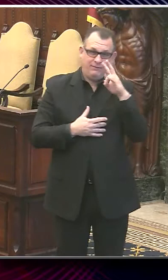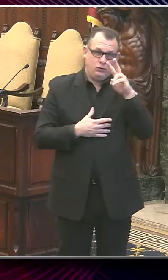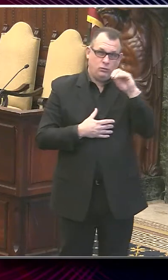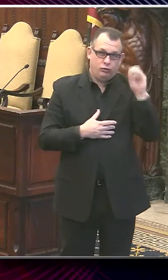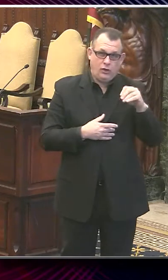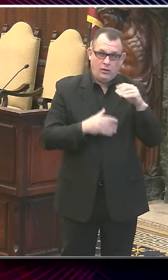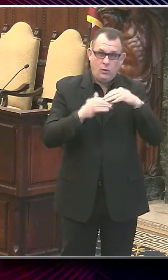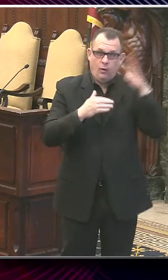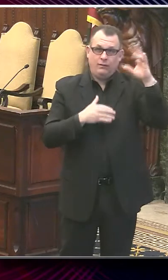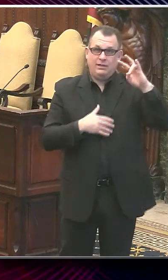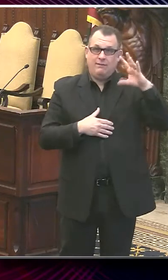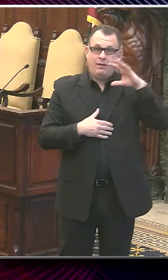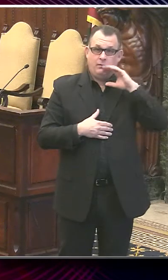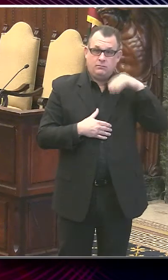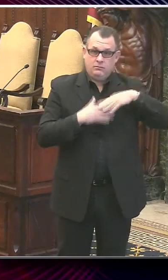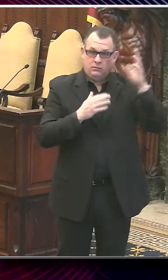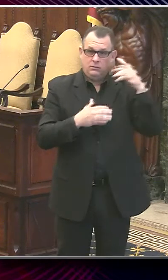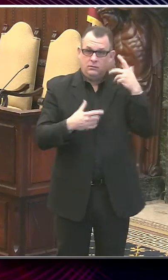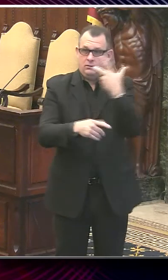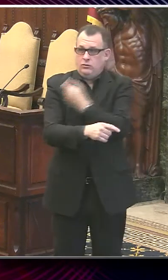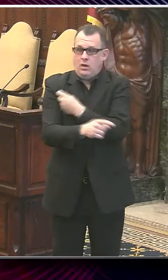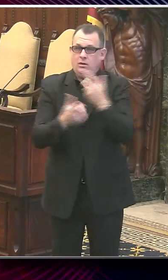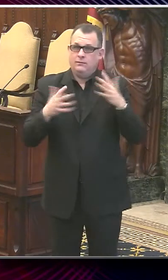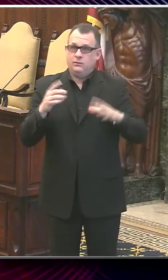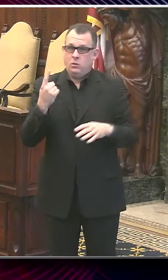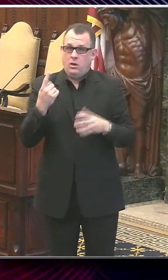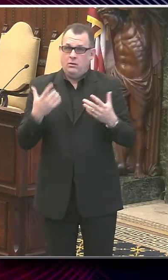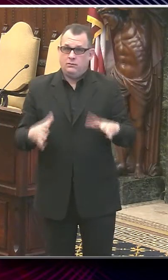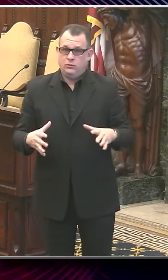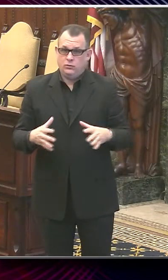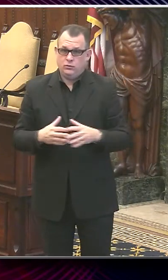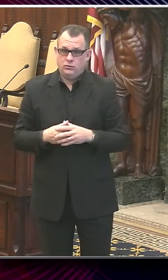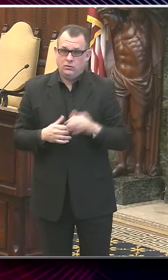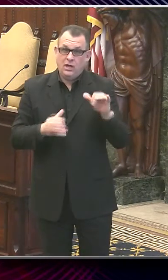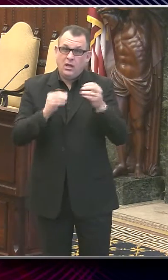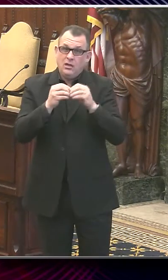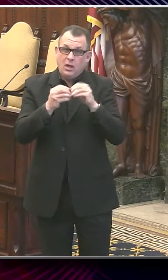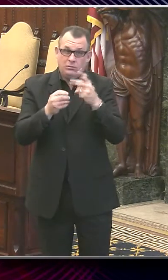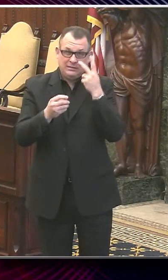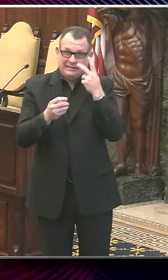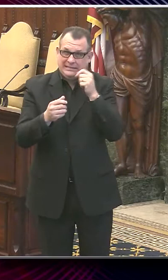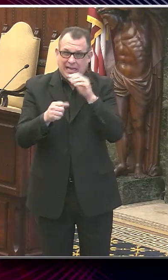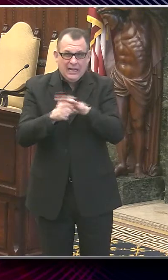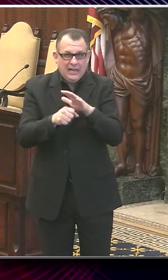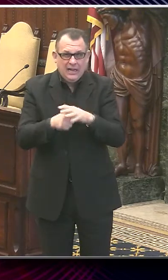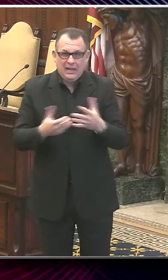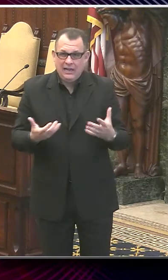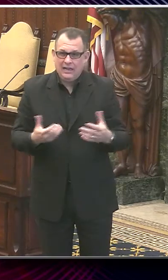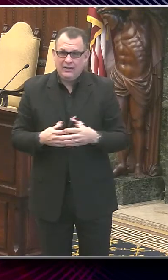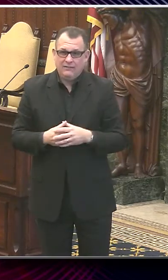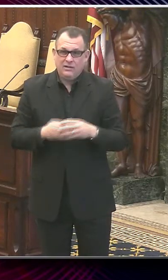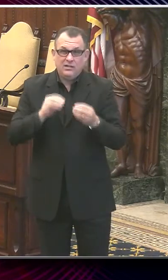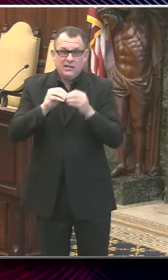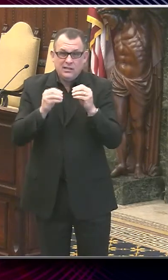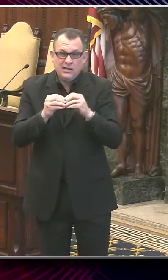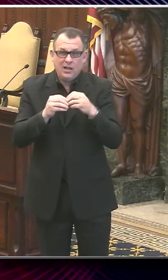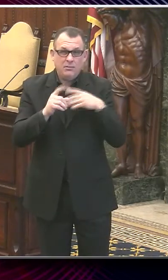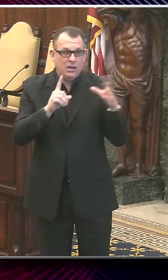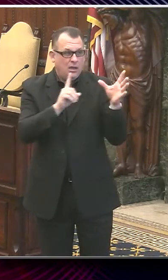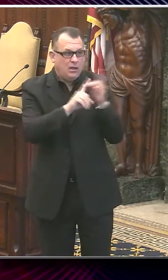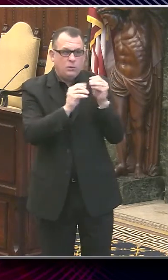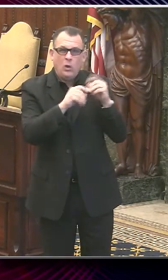75 have received at least one dose. Now, those numbers are not enough to change the direction of this epidemic wave that we're going through right